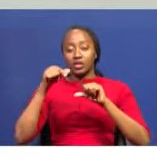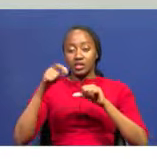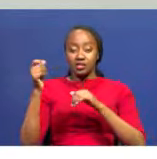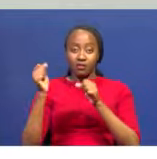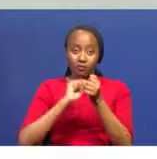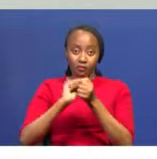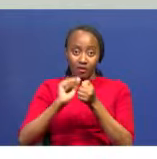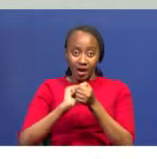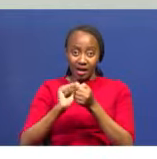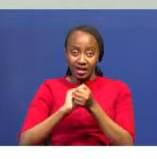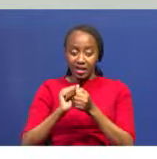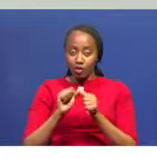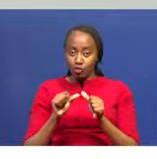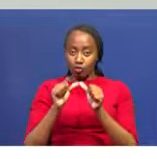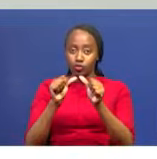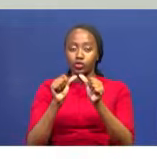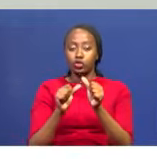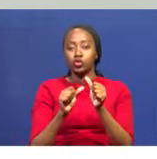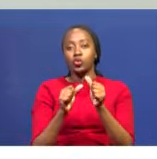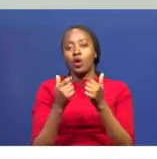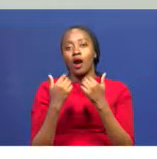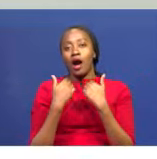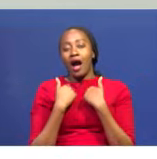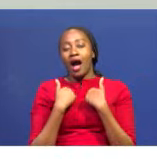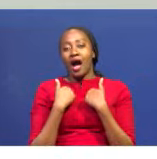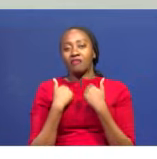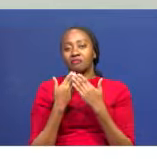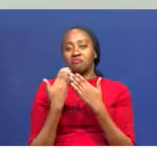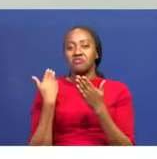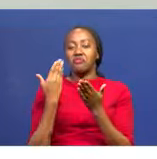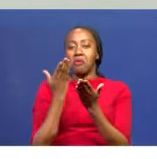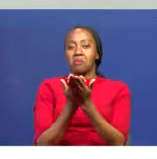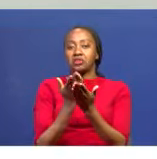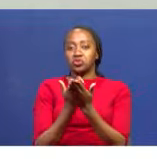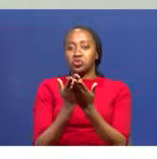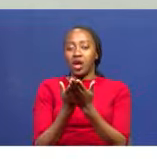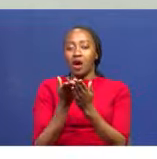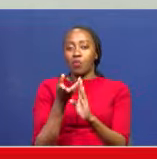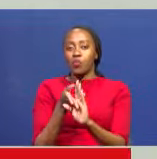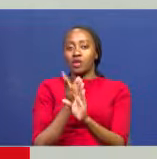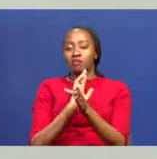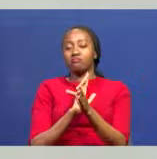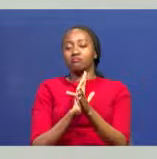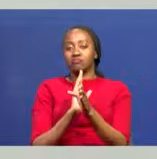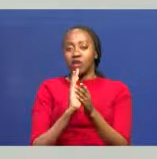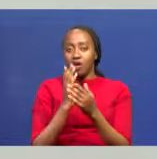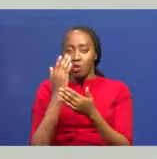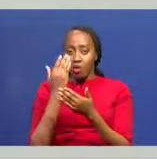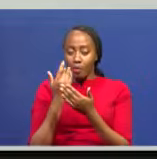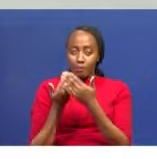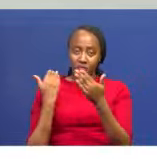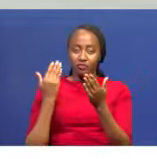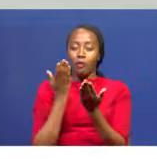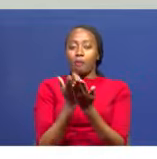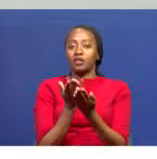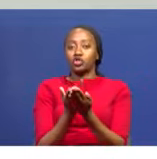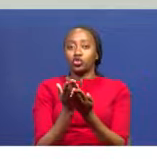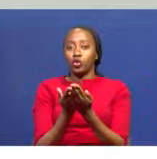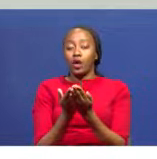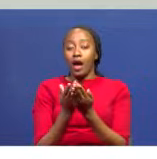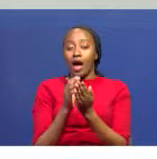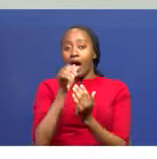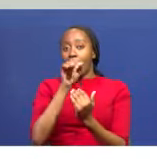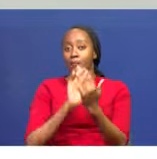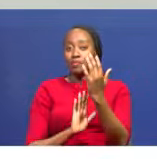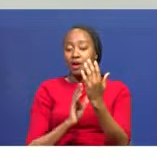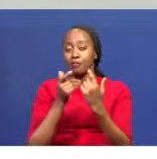now go on as planned after the petitioners withdrew their petitions in totality this morning. Appearing before Judge Lawrence